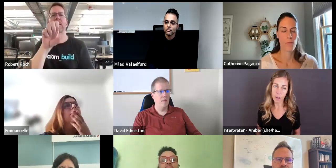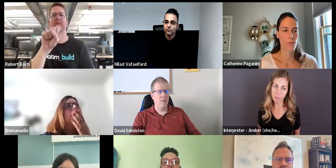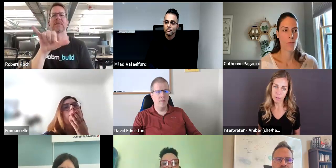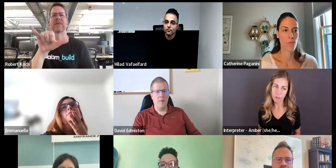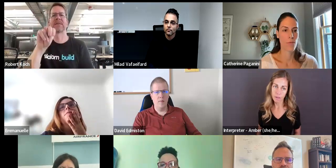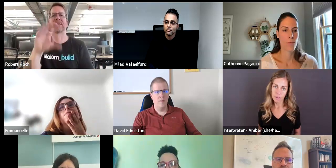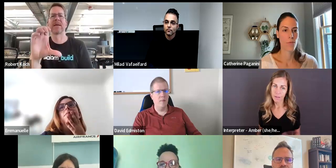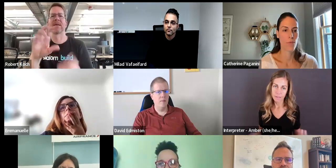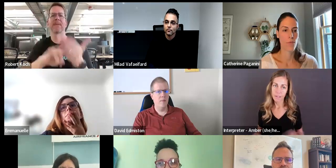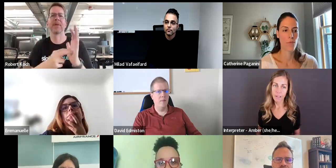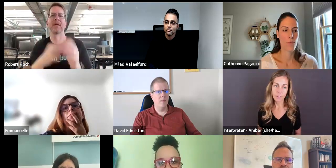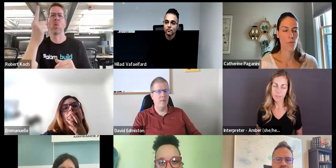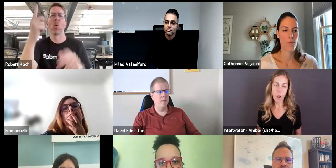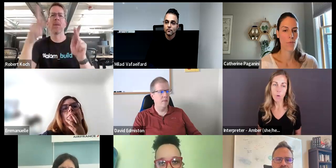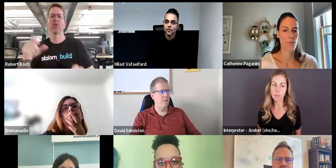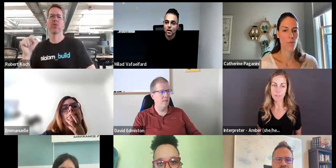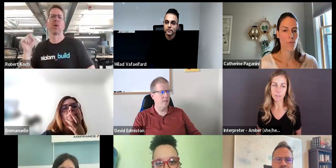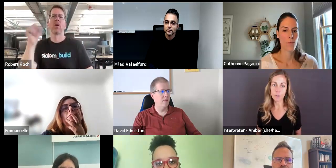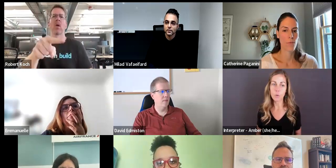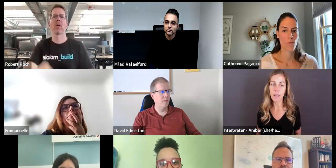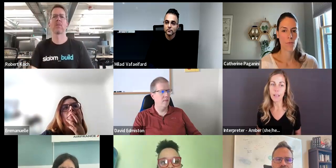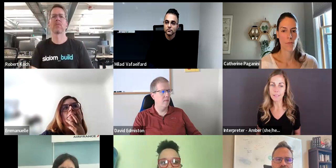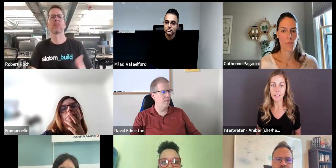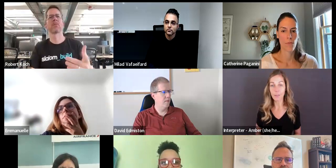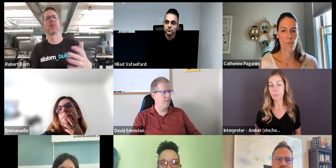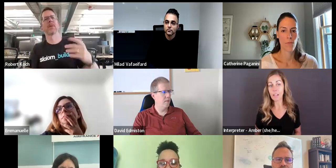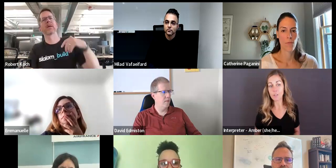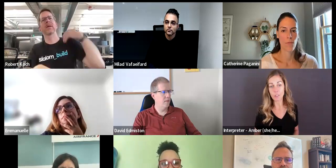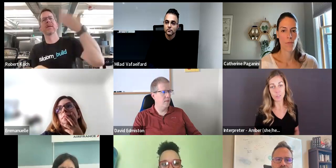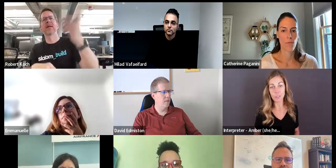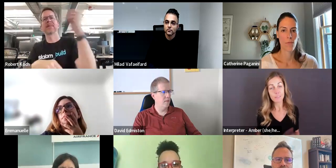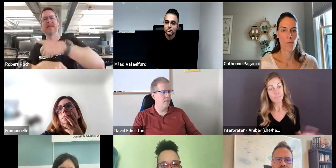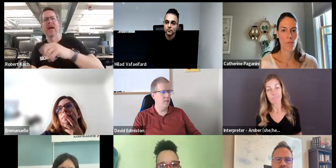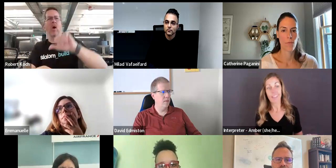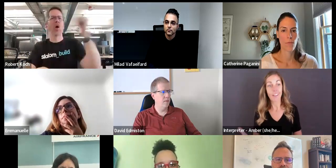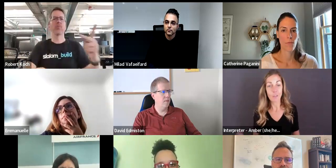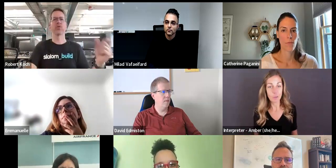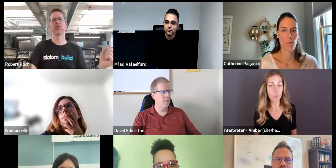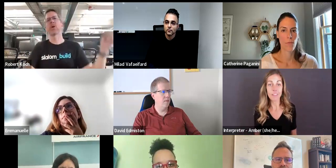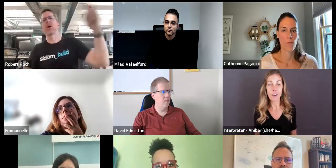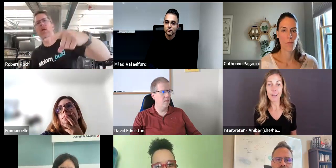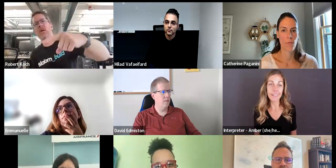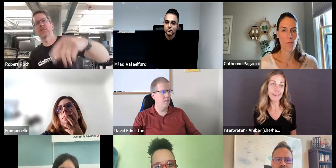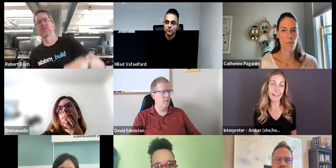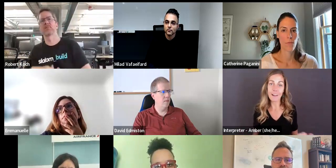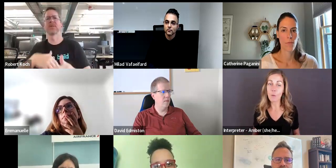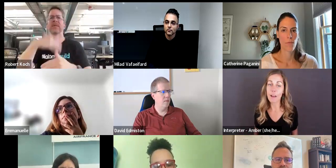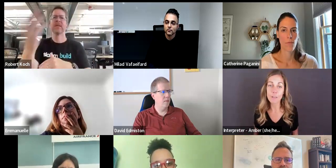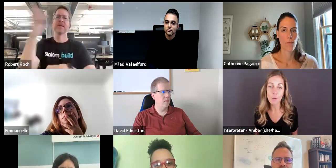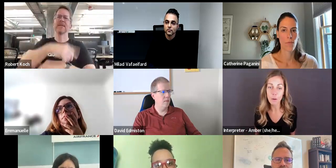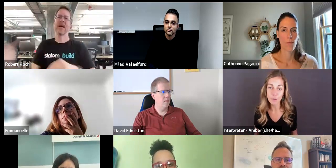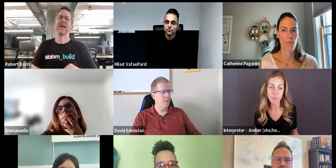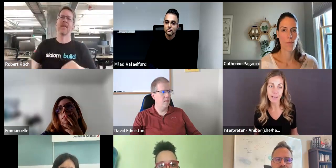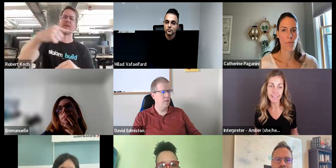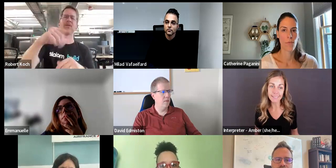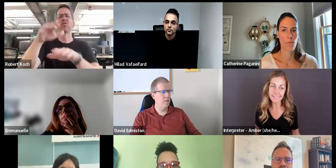and GitHub. It's always easier to work async. Somebody just throws in their idea, and whenever